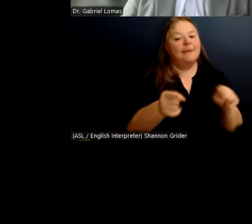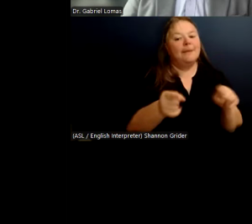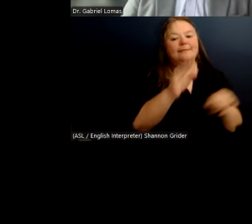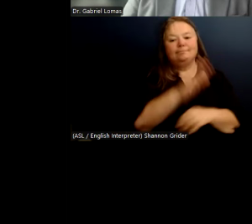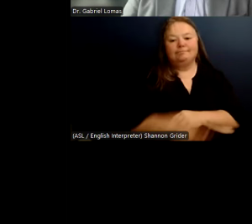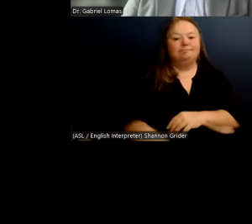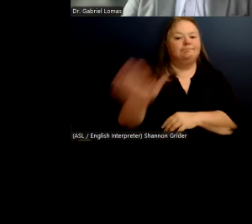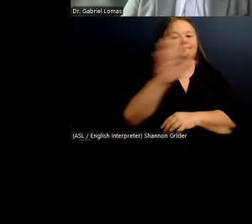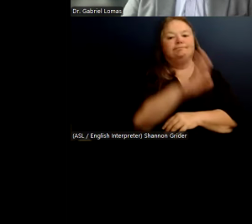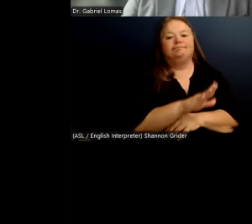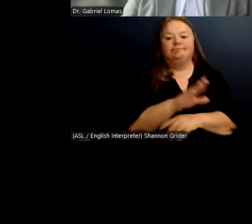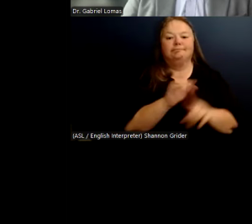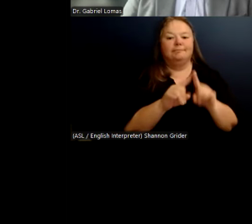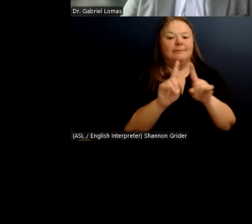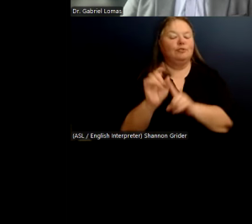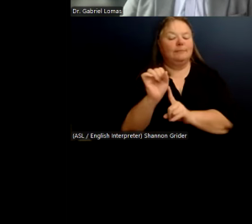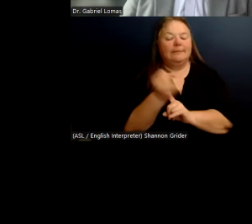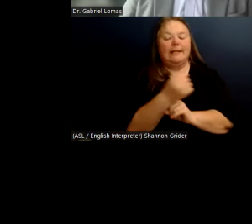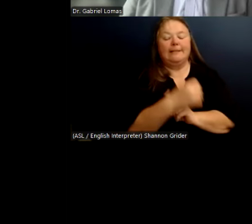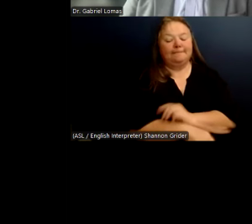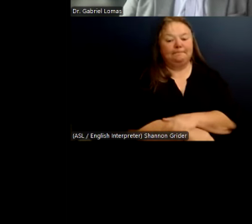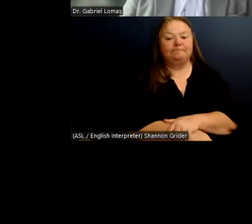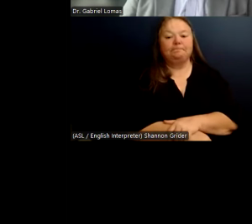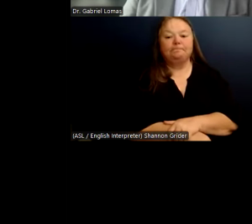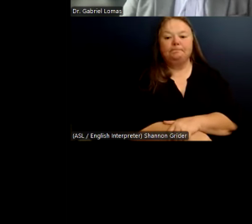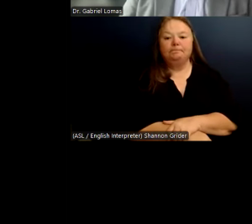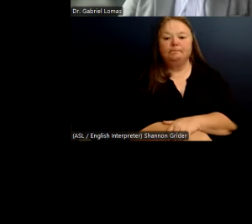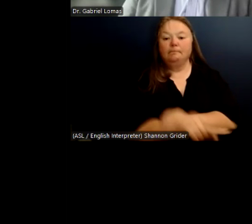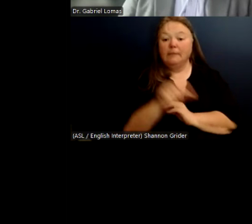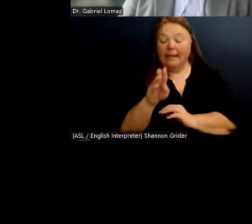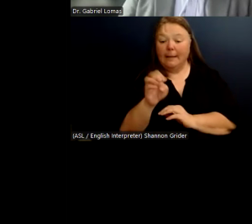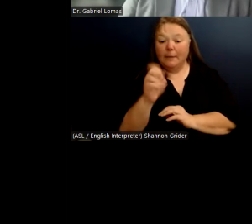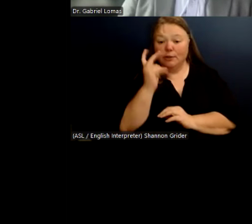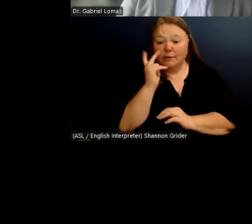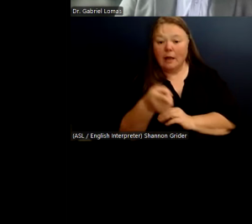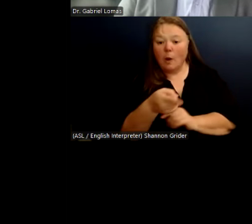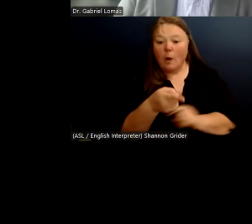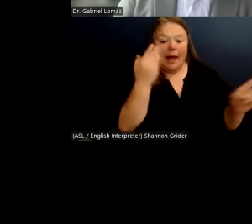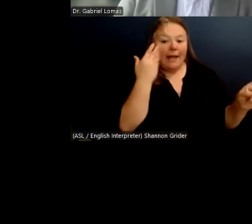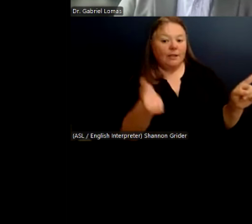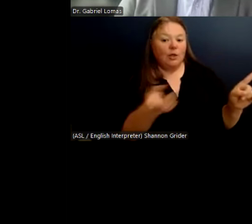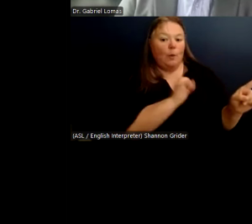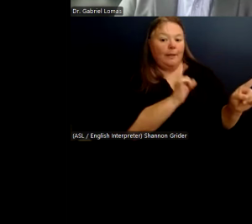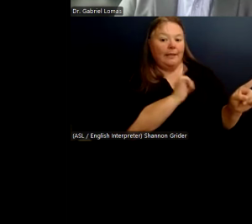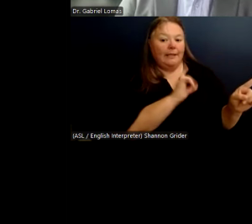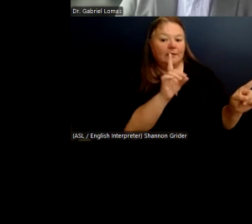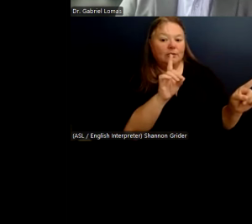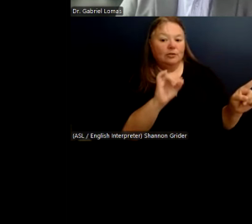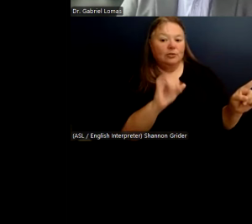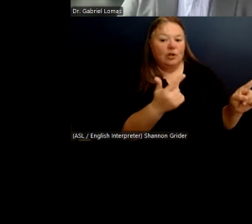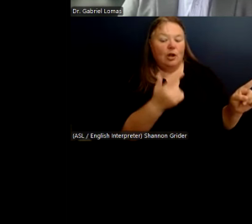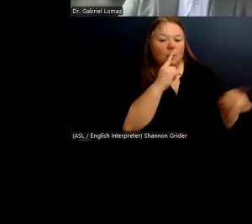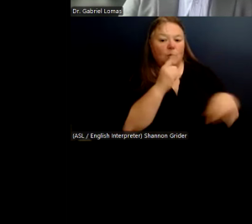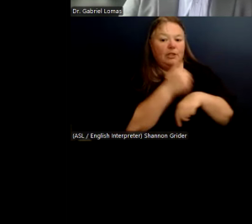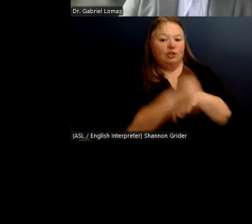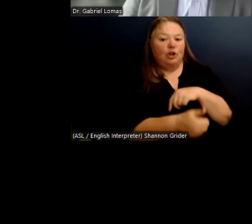different settings. Gabe, are you seeing some other? I didn't Yeah. know that the police dog was a charge of